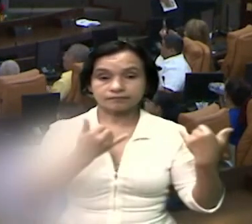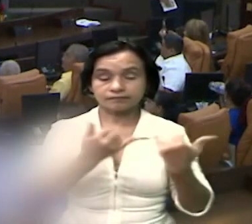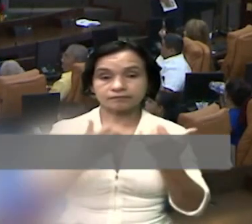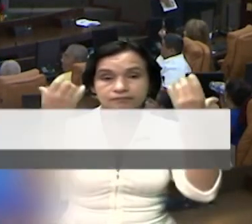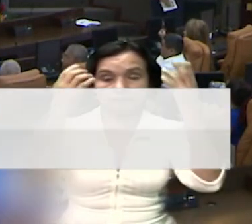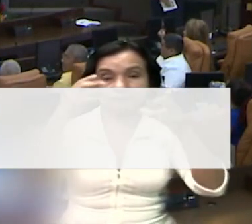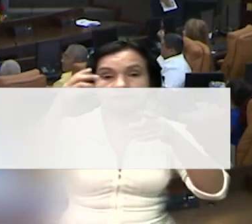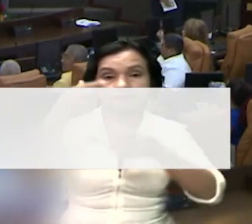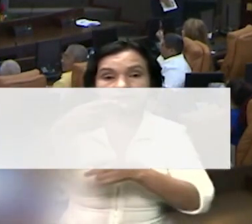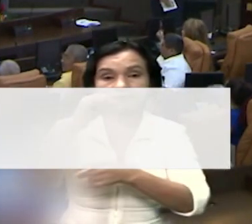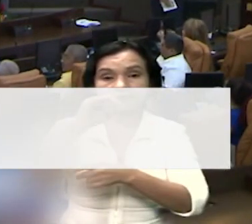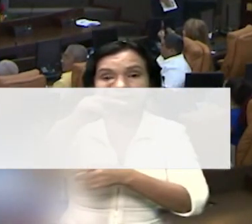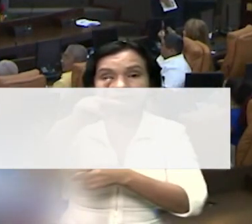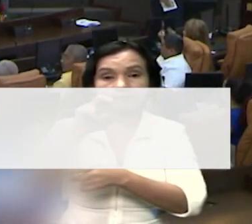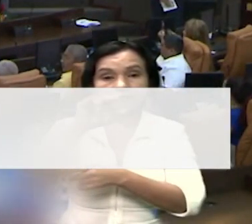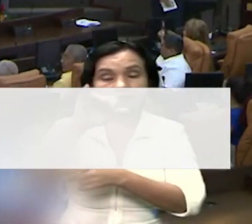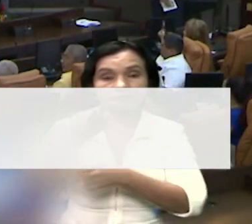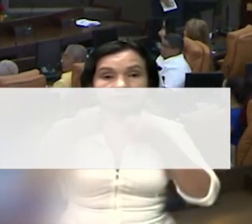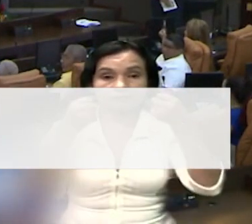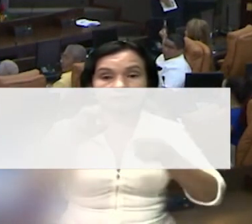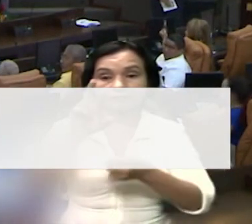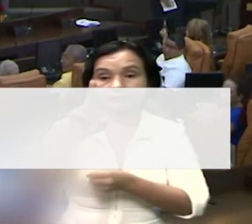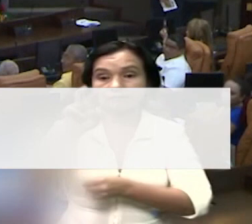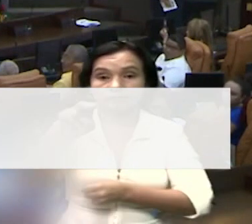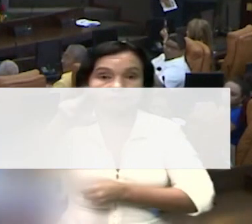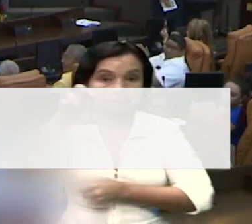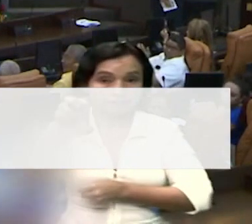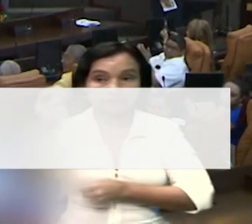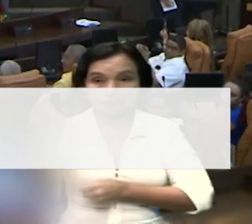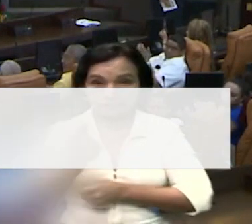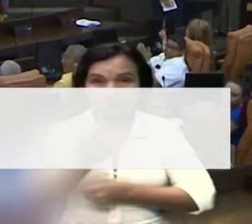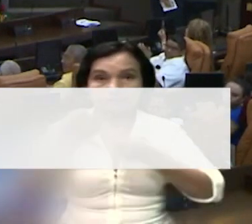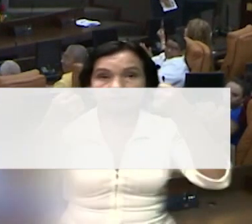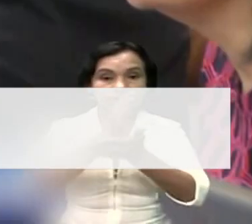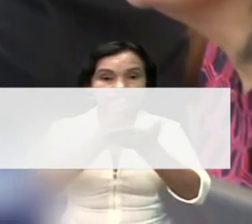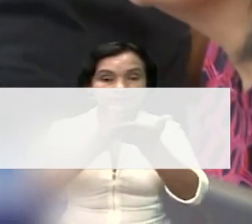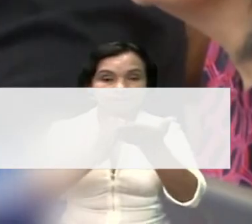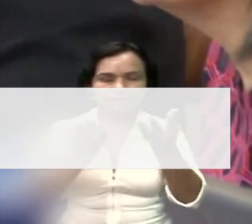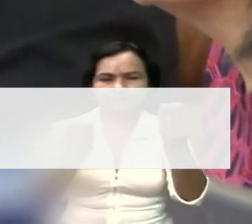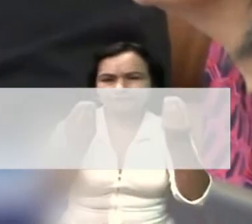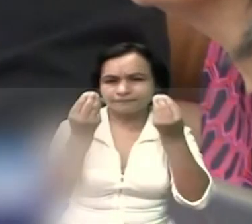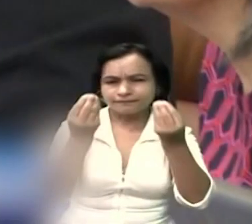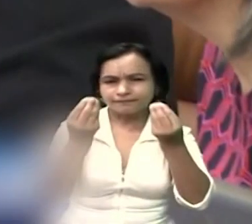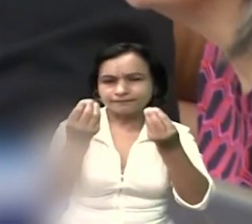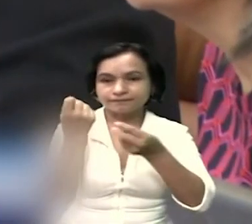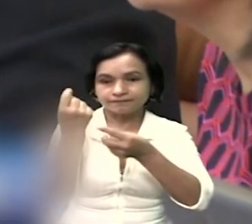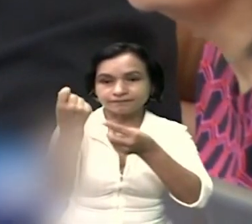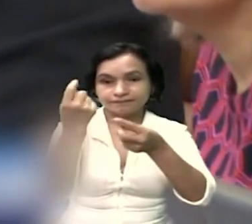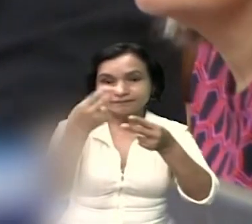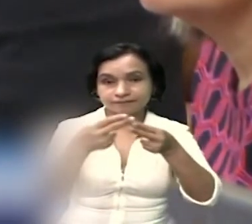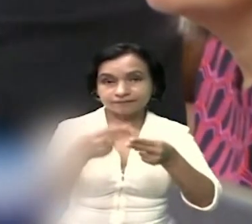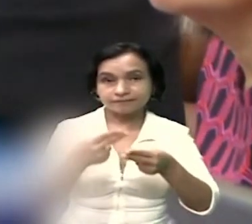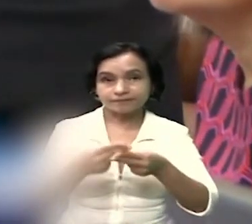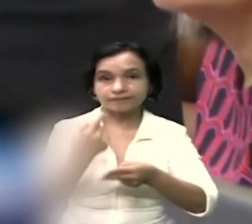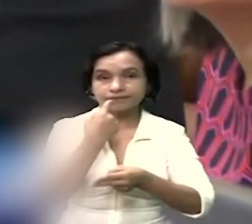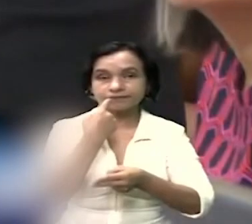Me disculpan. A new law proposed by the ruling Nicaraguan party could be used as another powerful tool